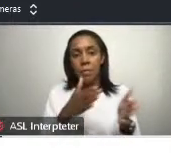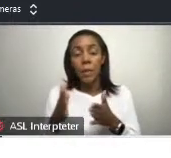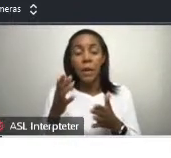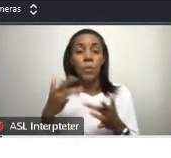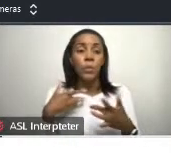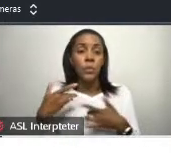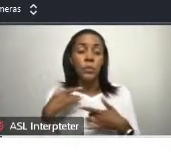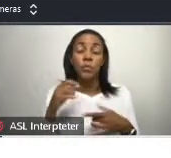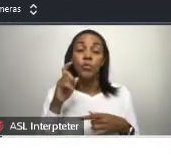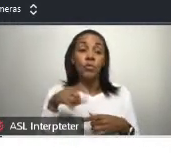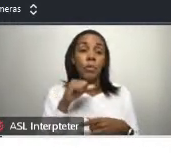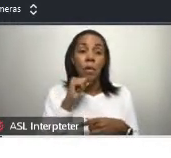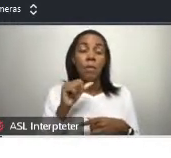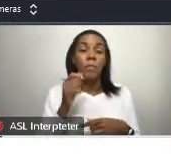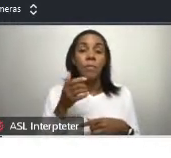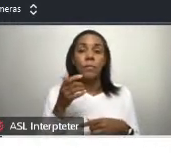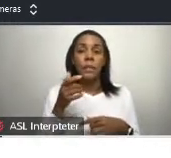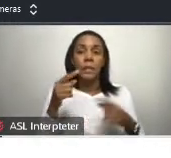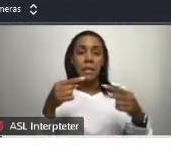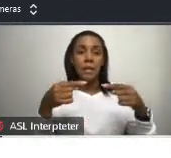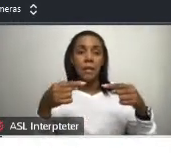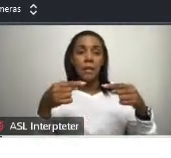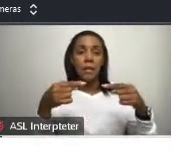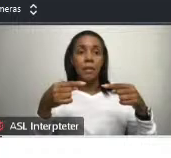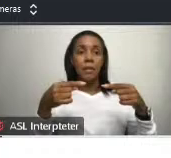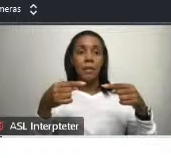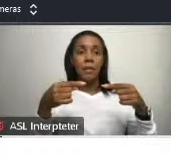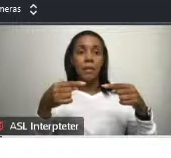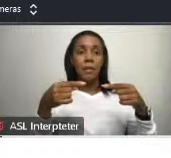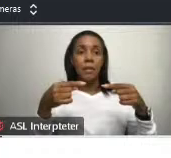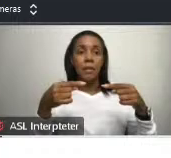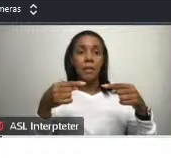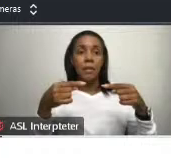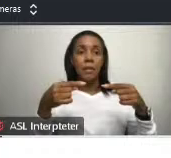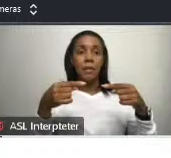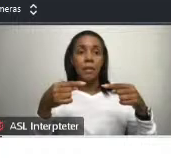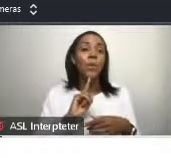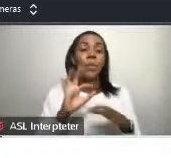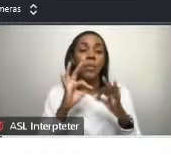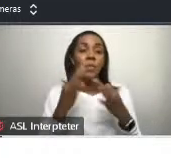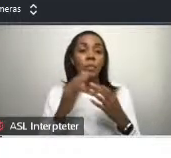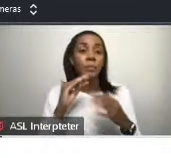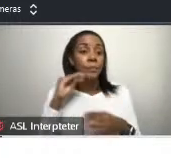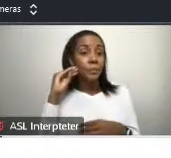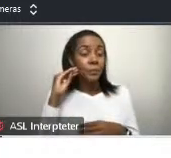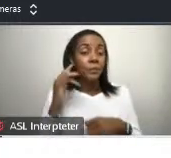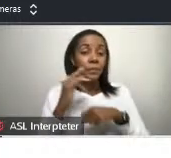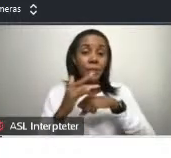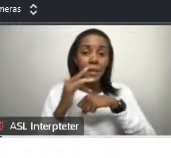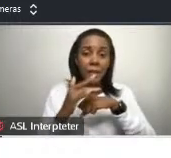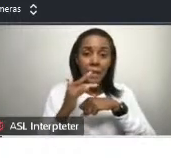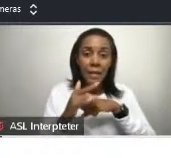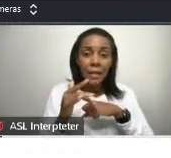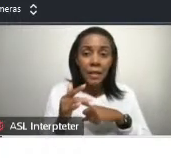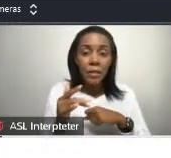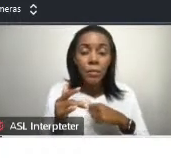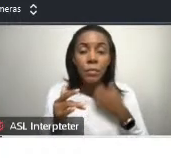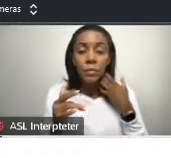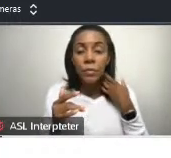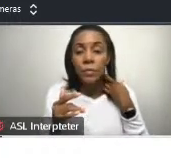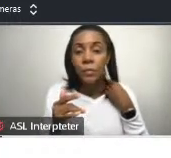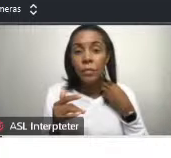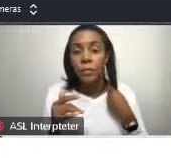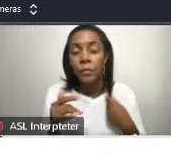located directly adjacent to single-family homes. The availability of sewer is a question. However,